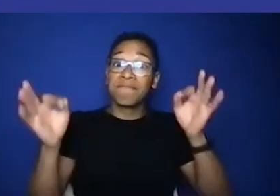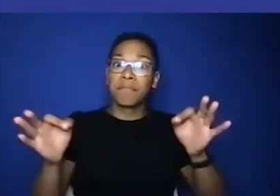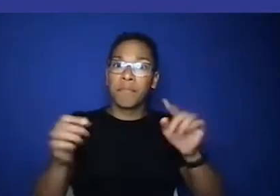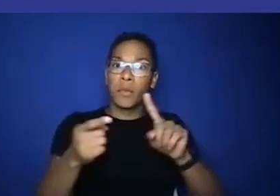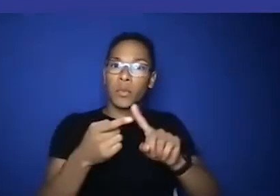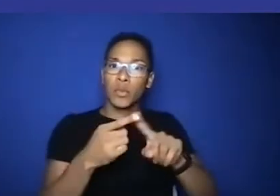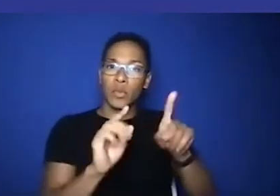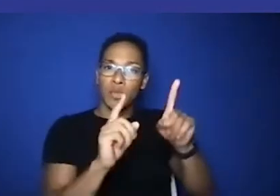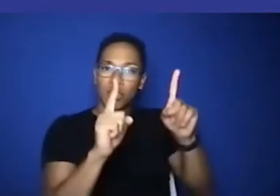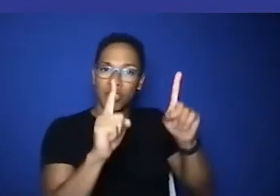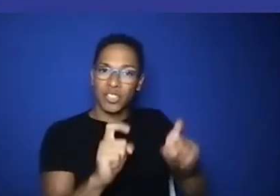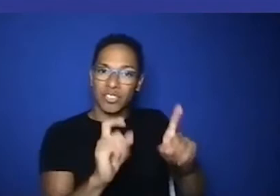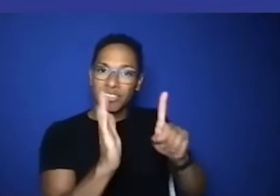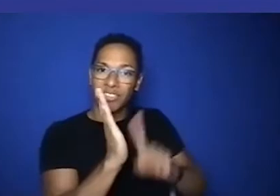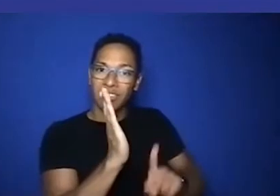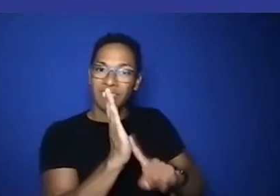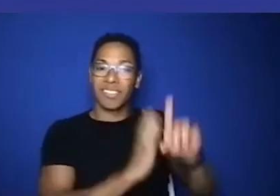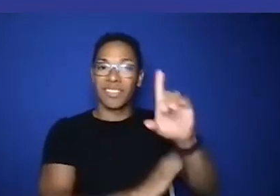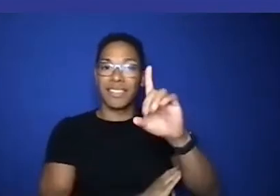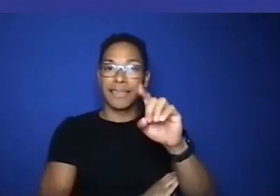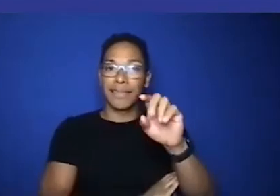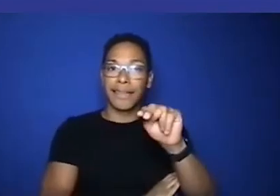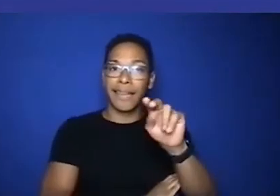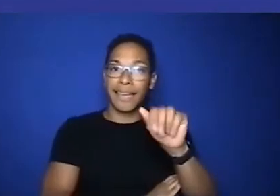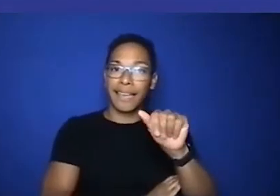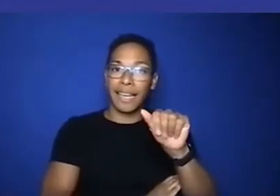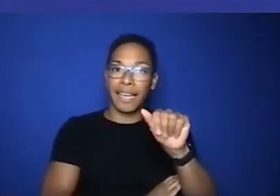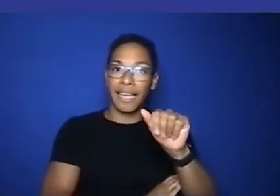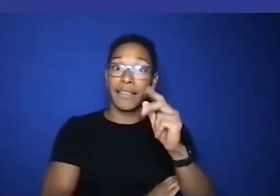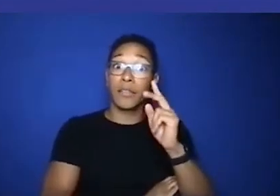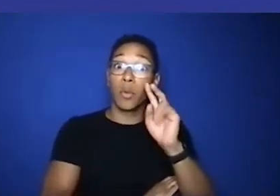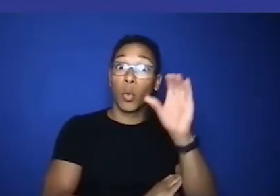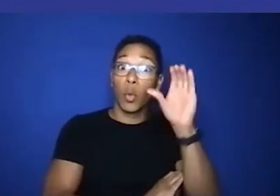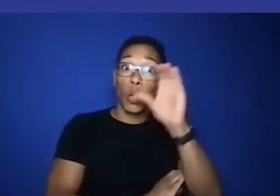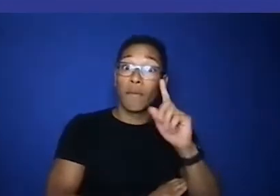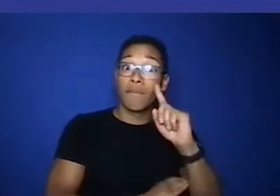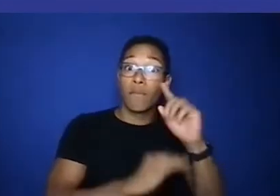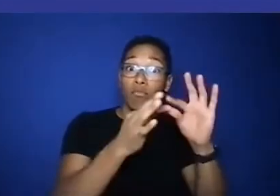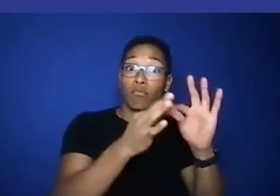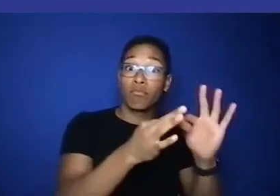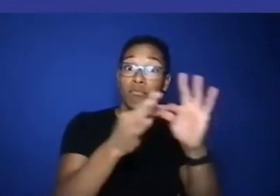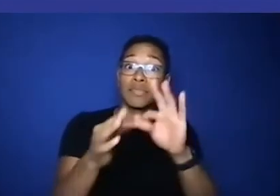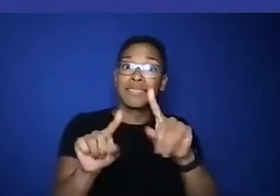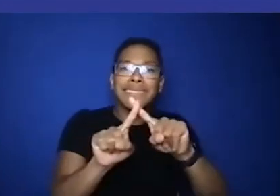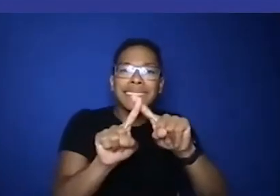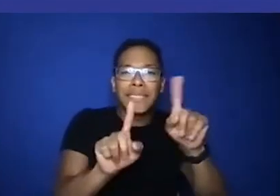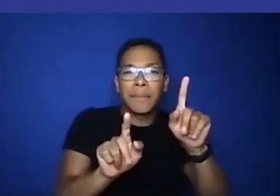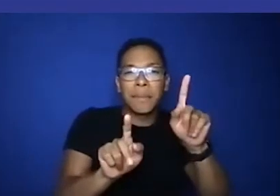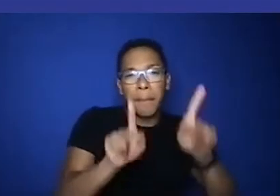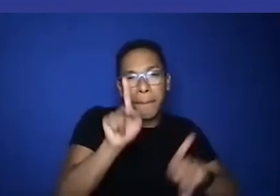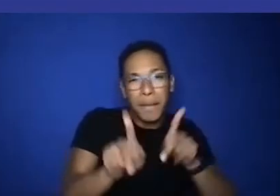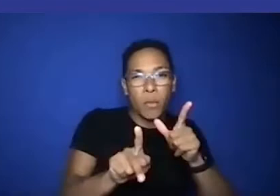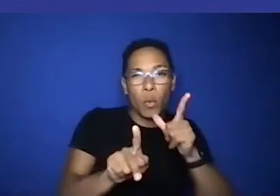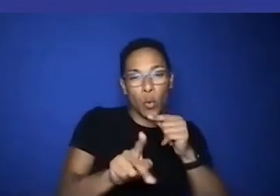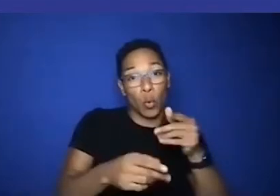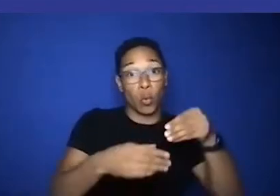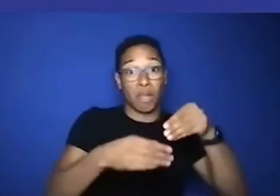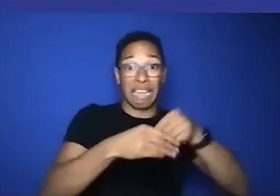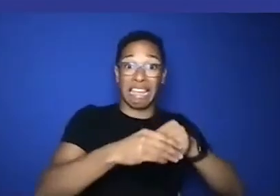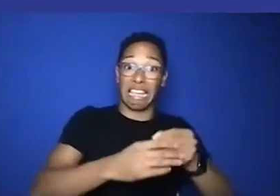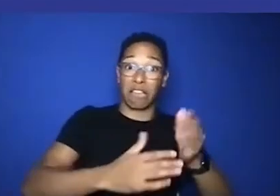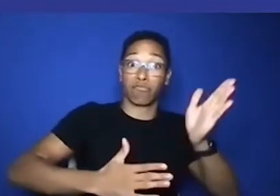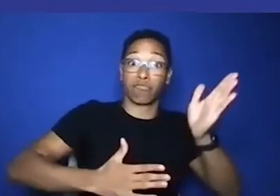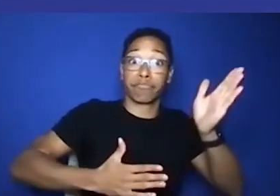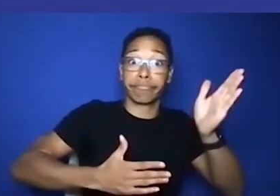remains to see what relations they could determine between the different peoples who they were holding in captivity that